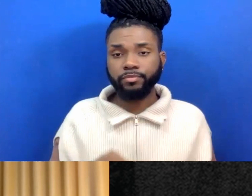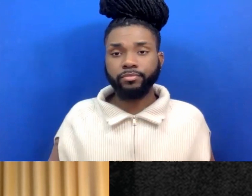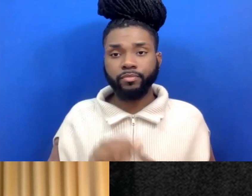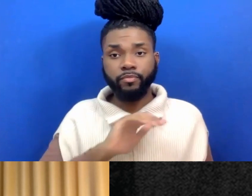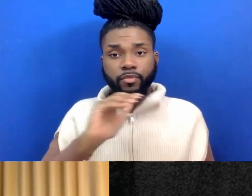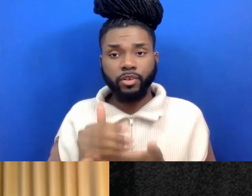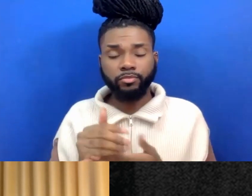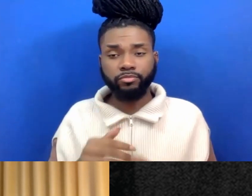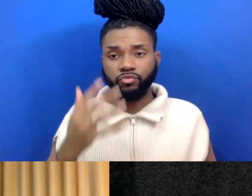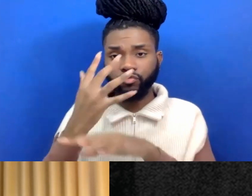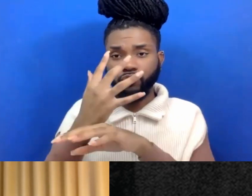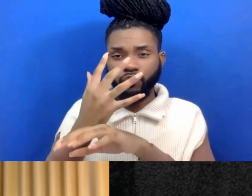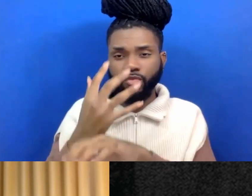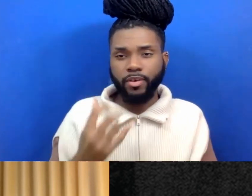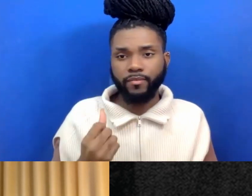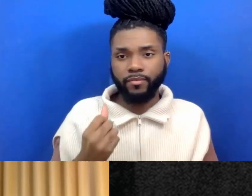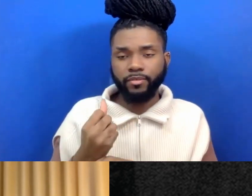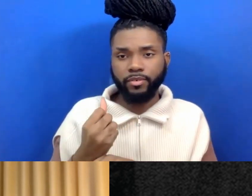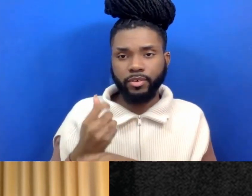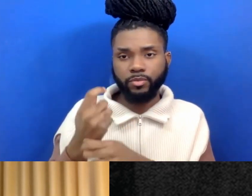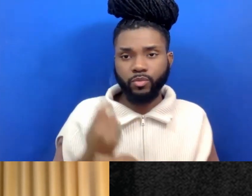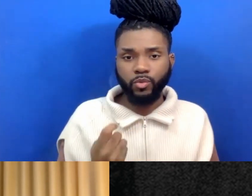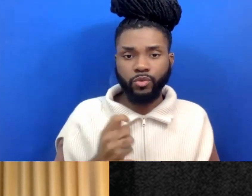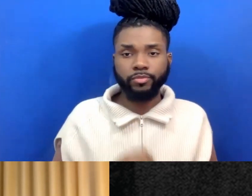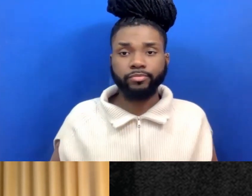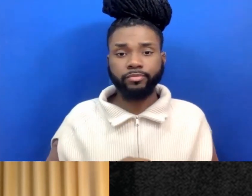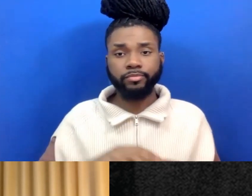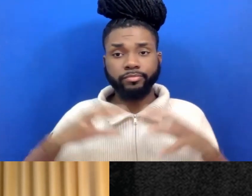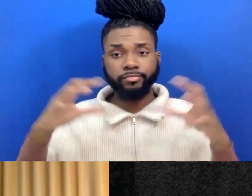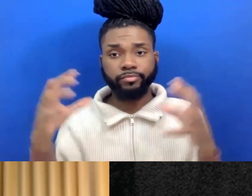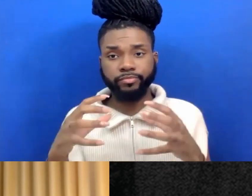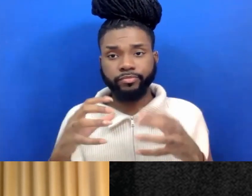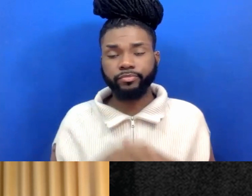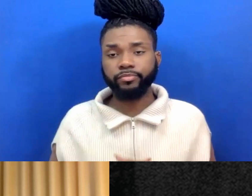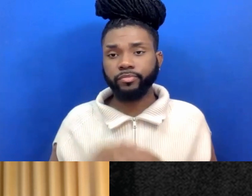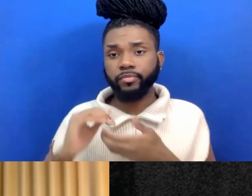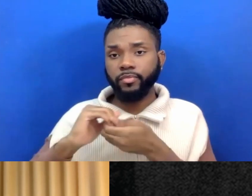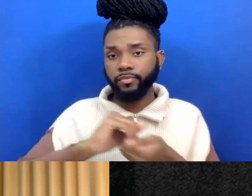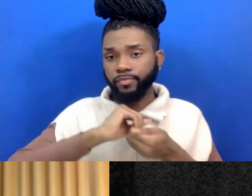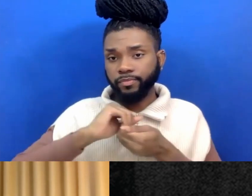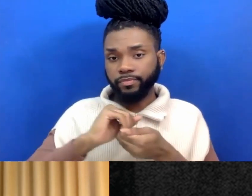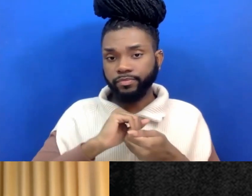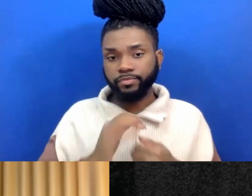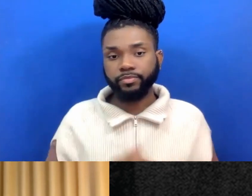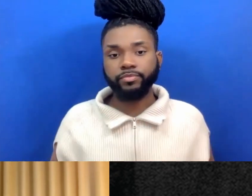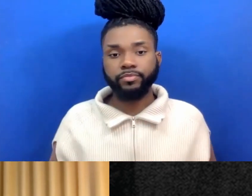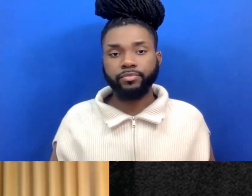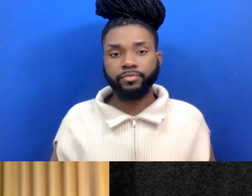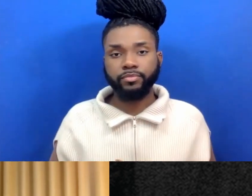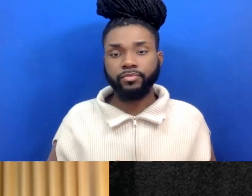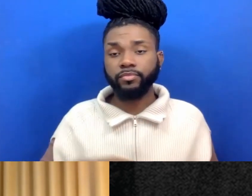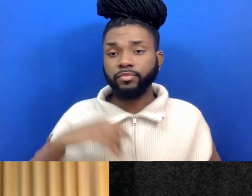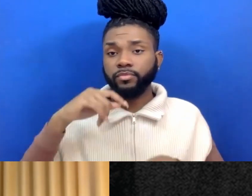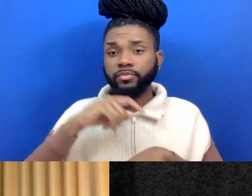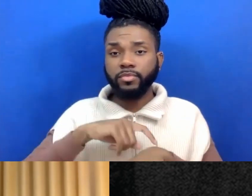gravity's downward pull, assembly, collaboration, the time it takes